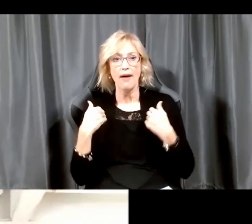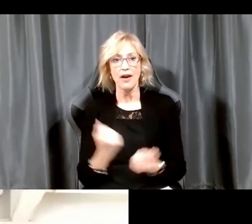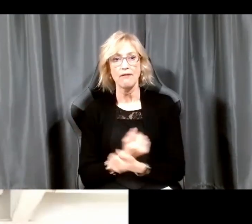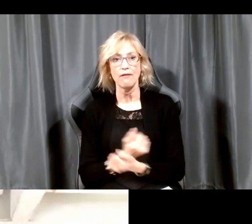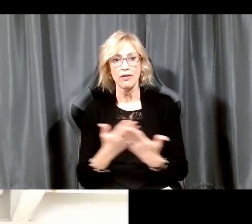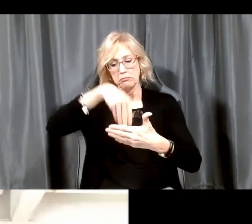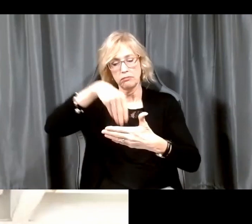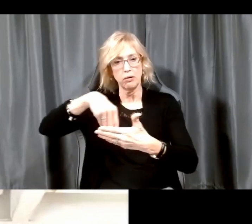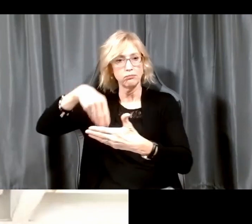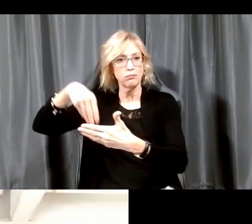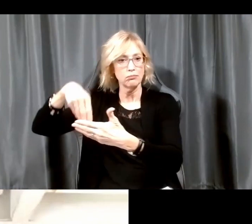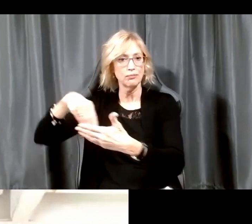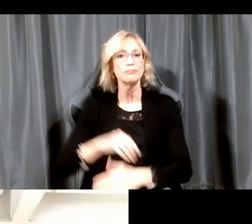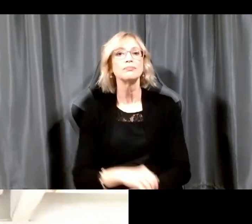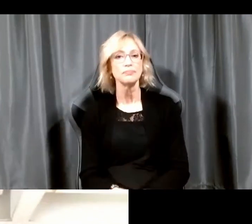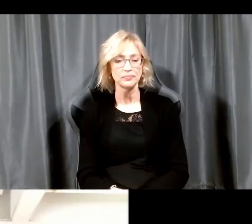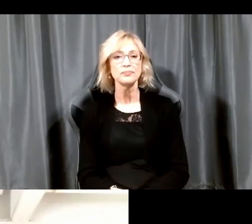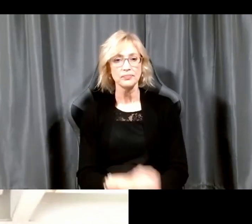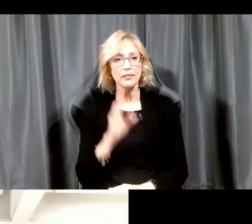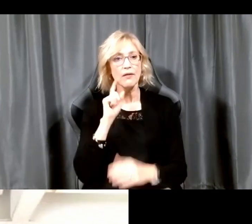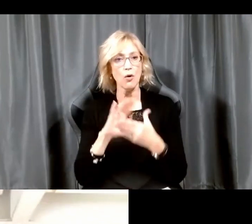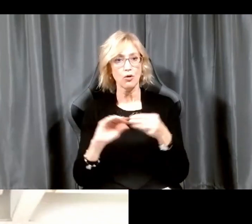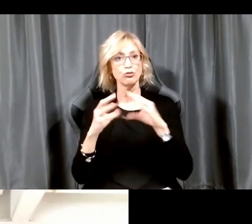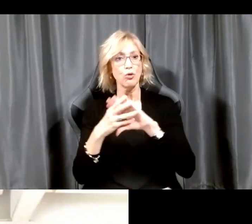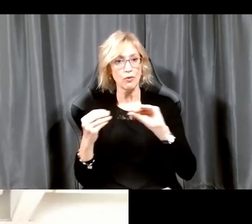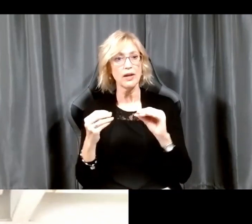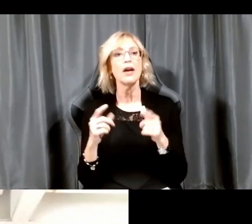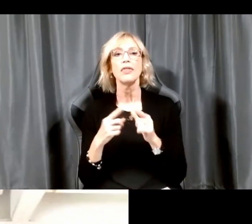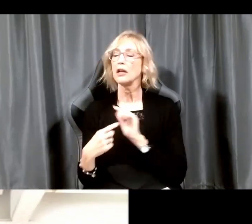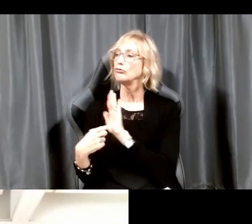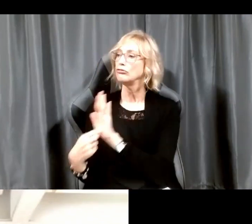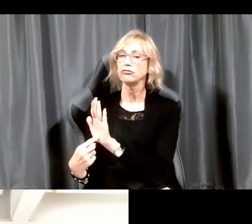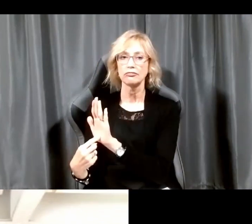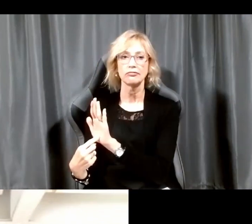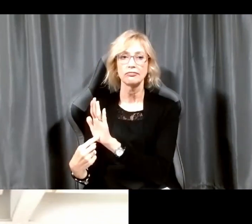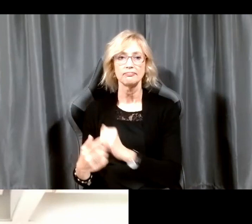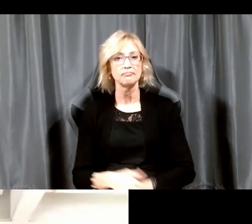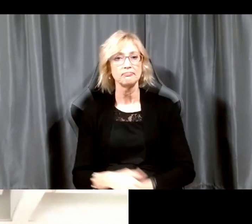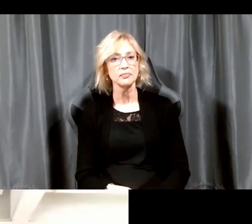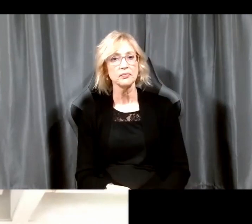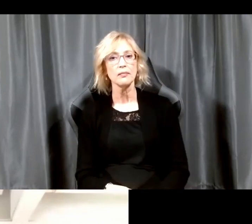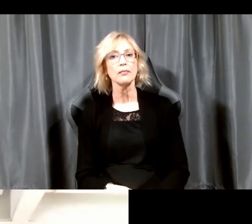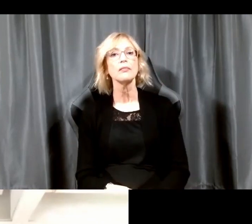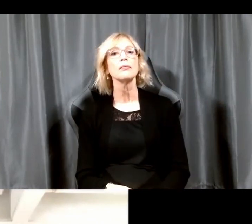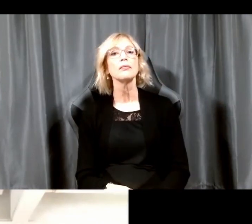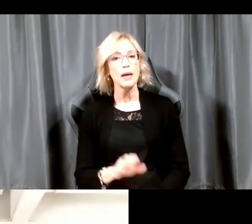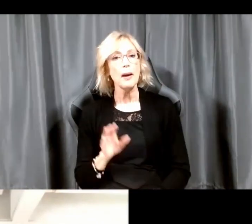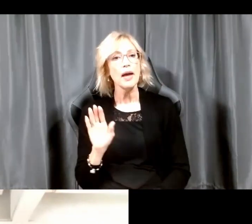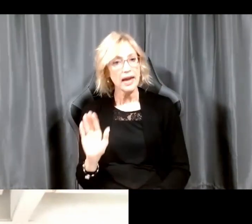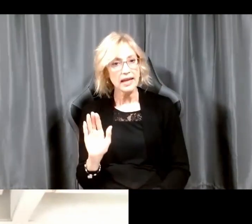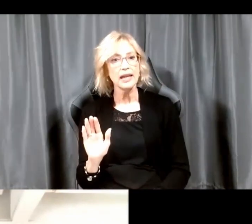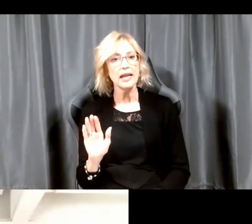of the images that I want to use for the story. And then I would show it to the child as we go along. Again, in their field preference. So